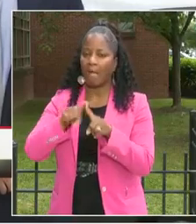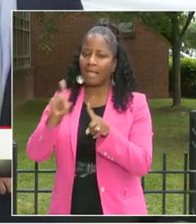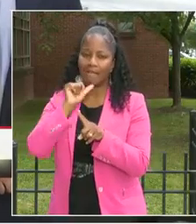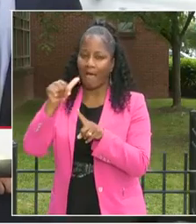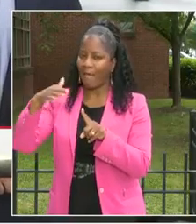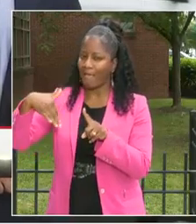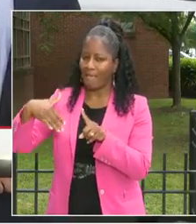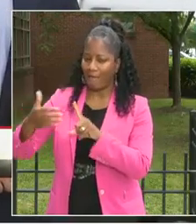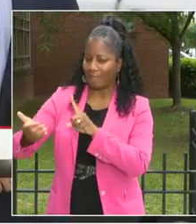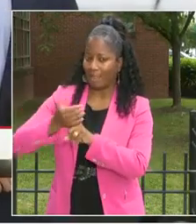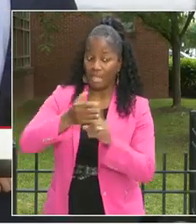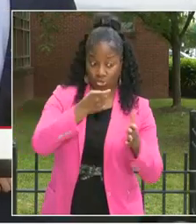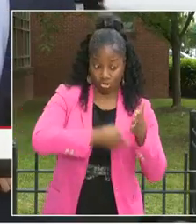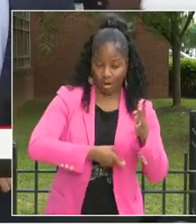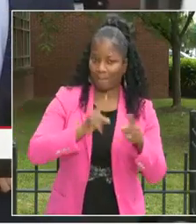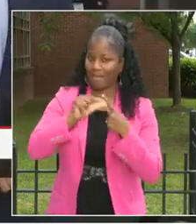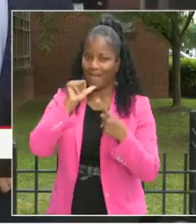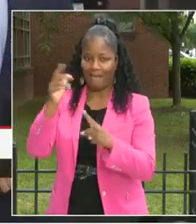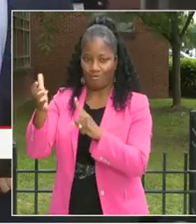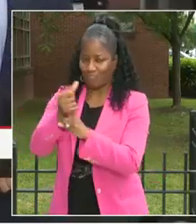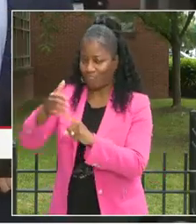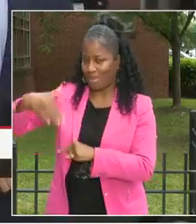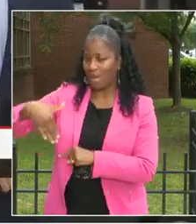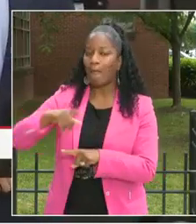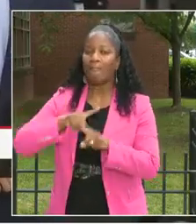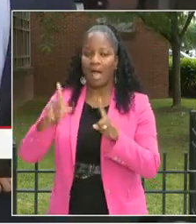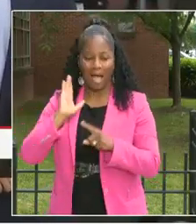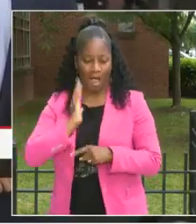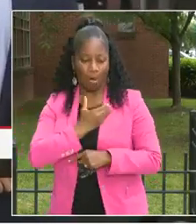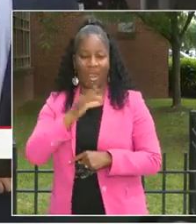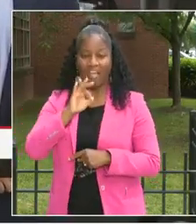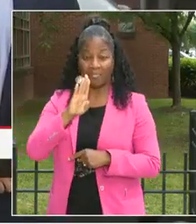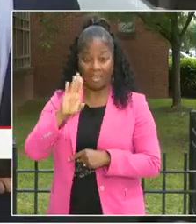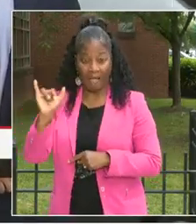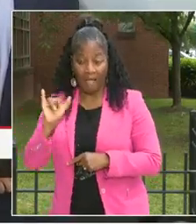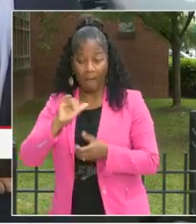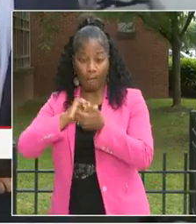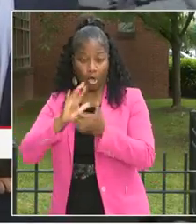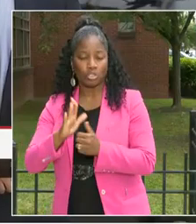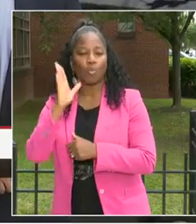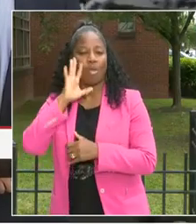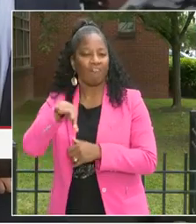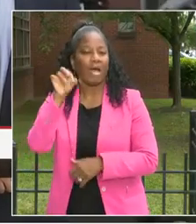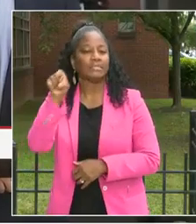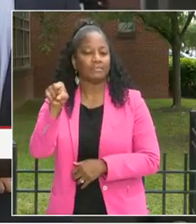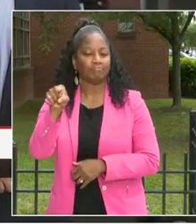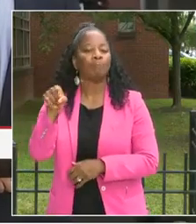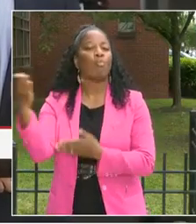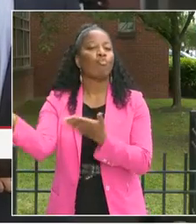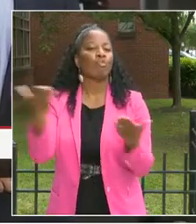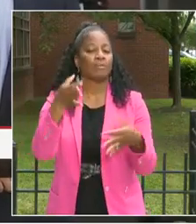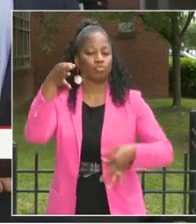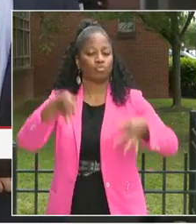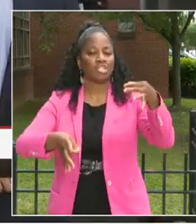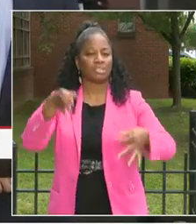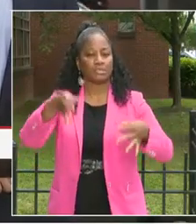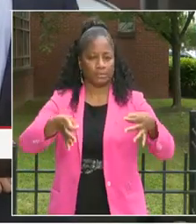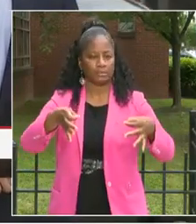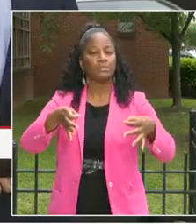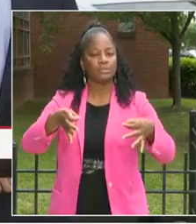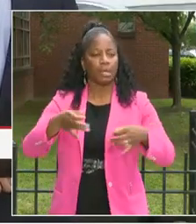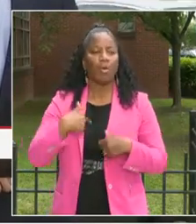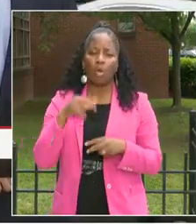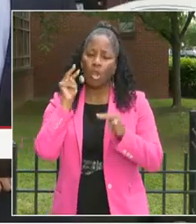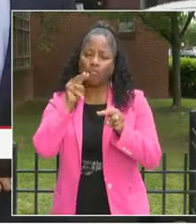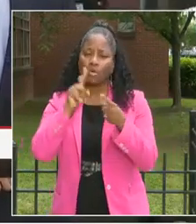Rest assured, the FBI and our partners will find him and bring him to justice. Again, we are grateful for the opportunity to